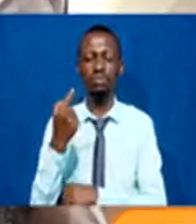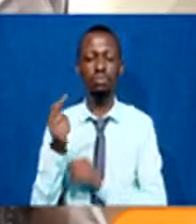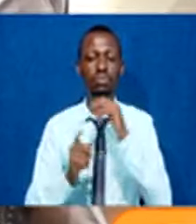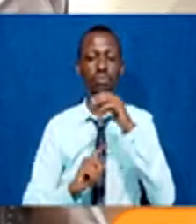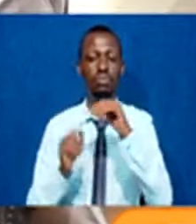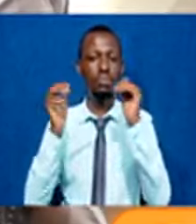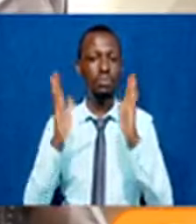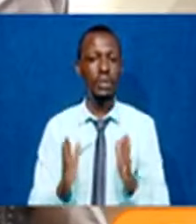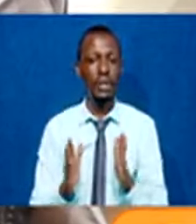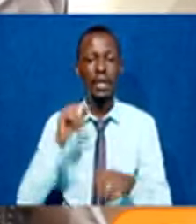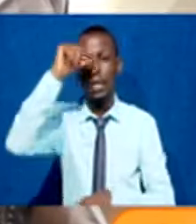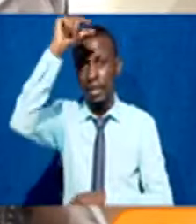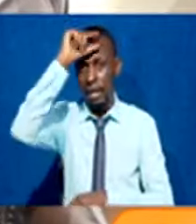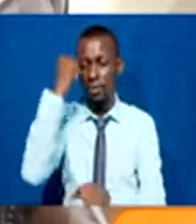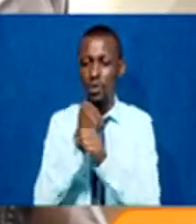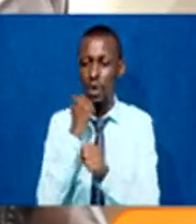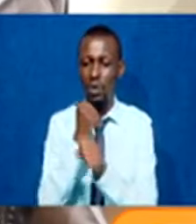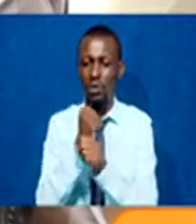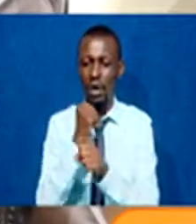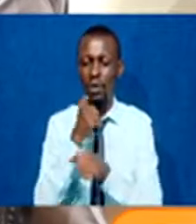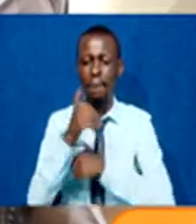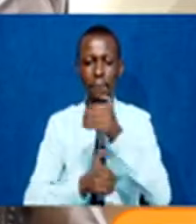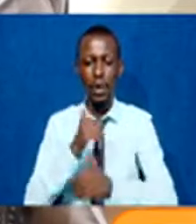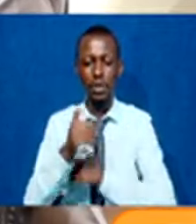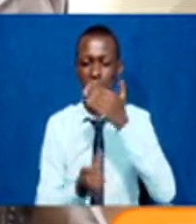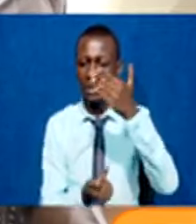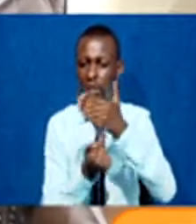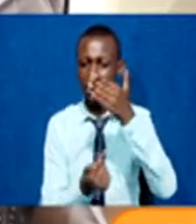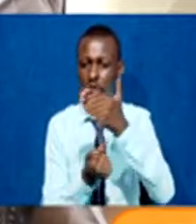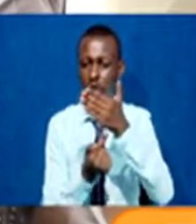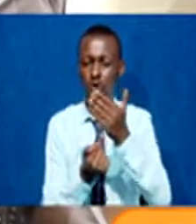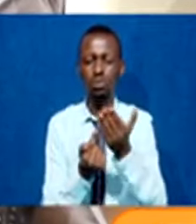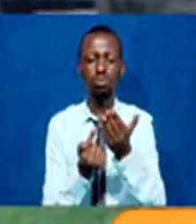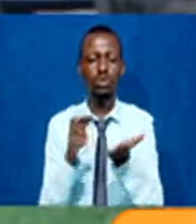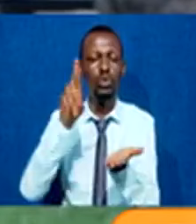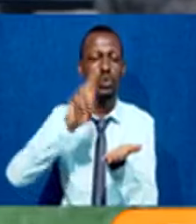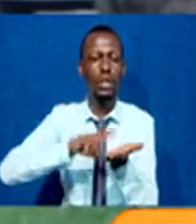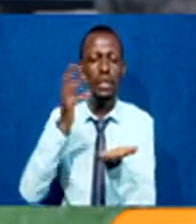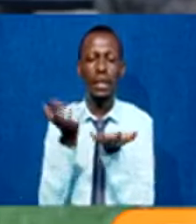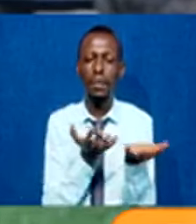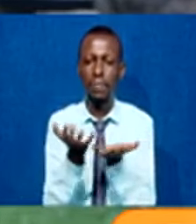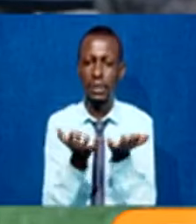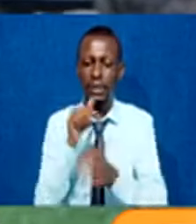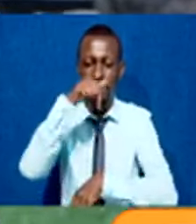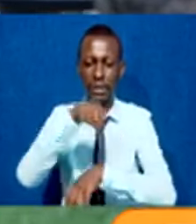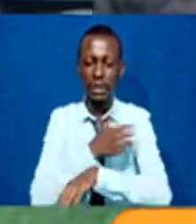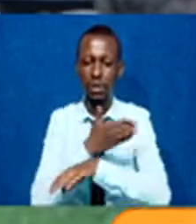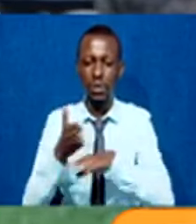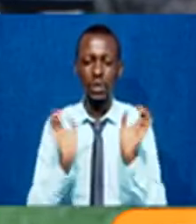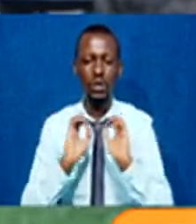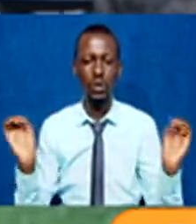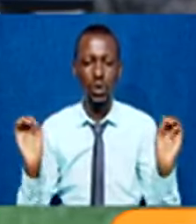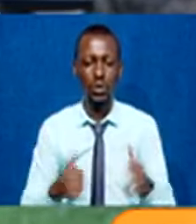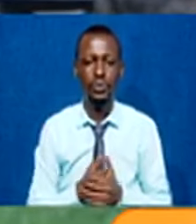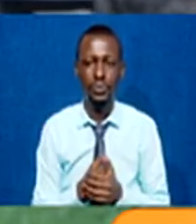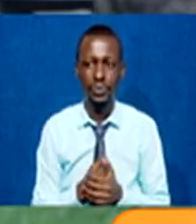the government is working on digitizing the process of business registration to reduce the time taken. In a country with a population of 98